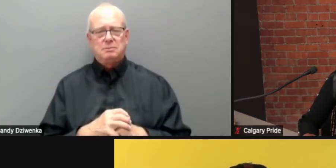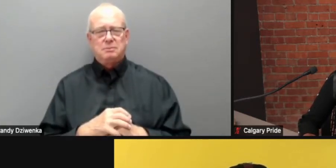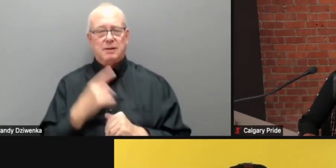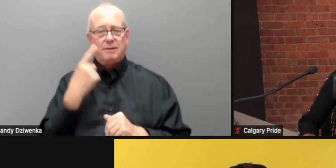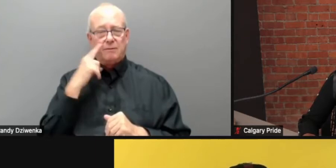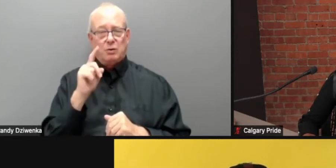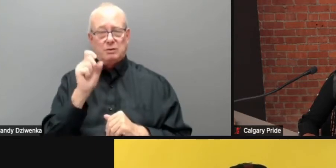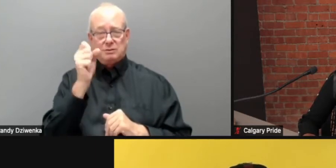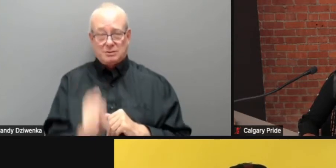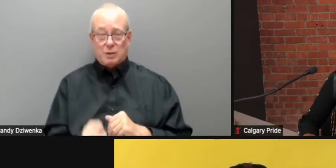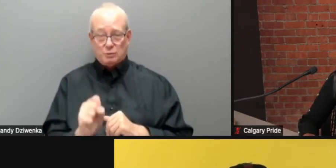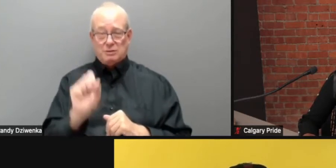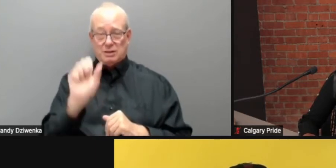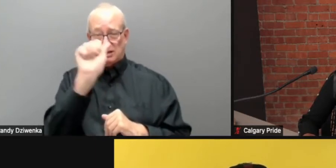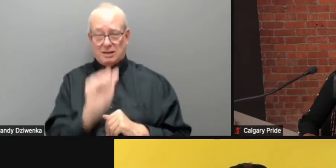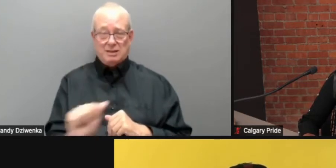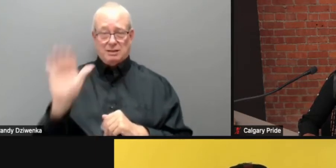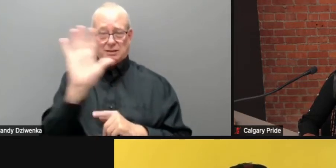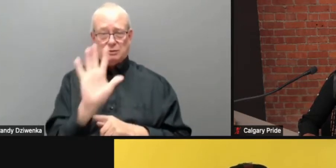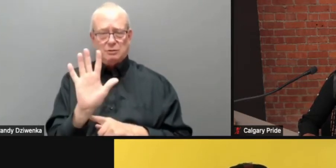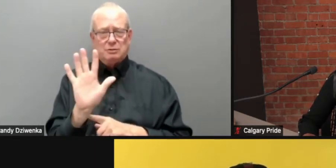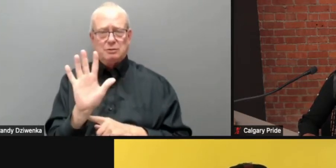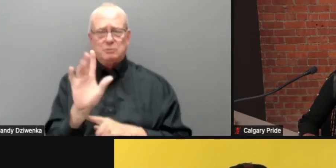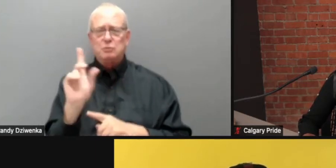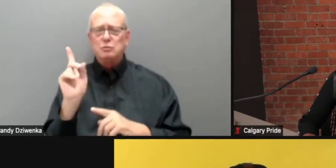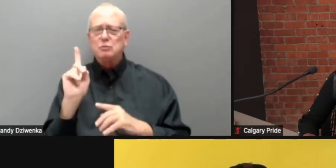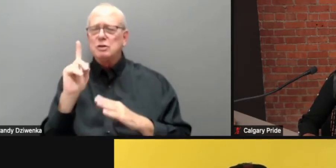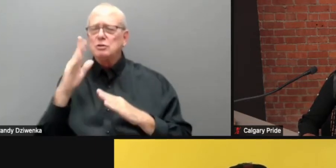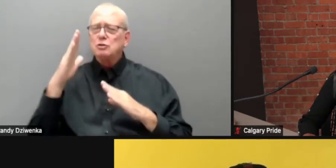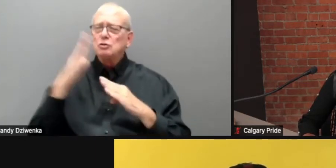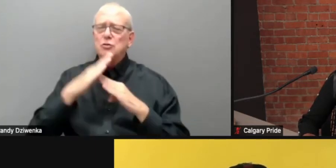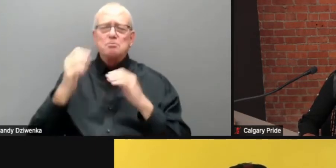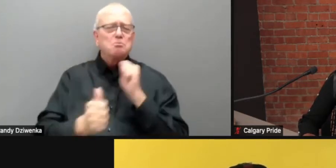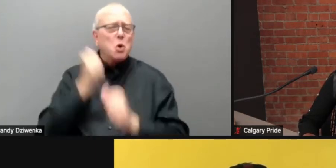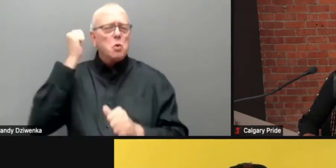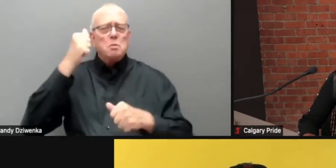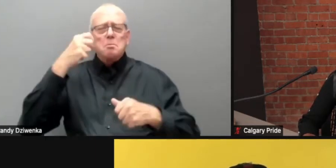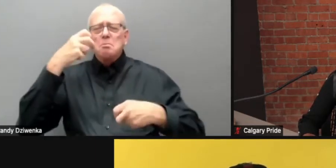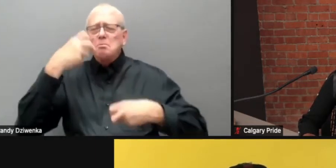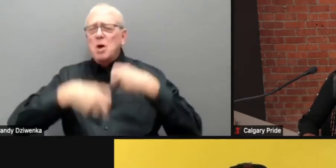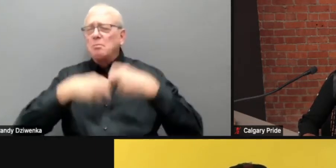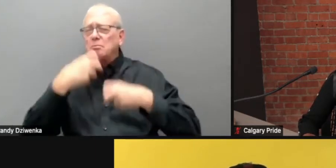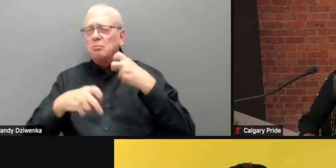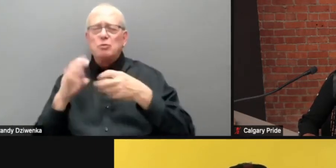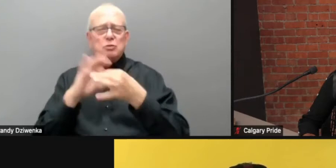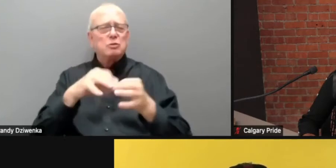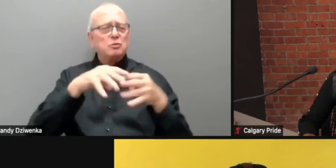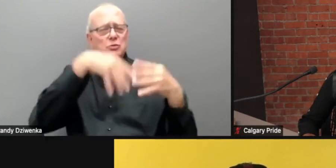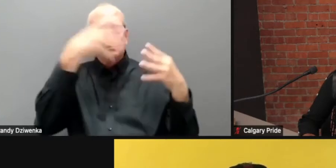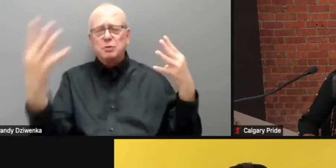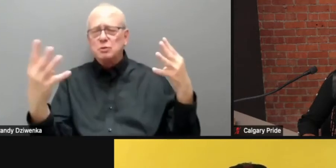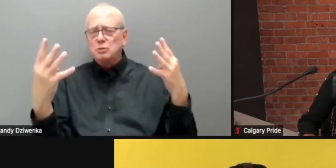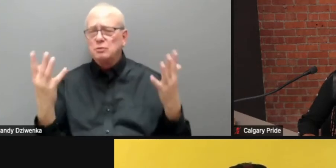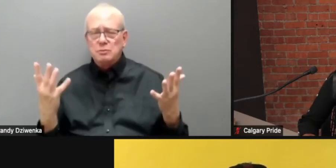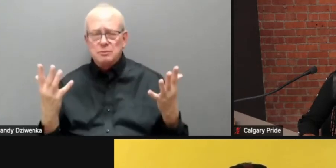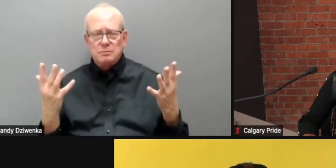2S LGBTQ plus communities, and where do you feel are the opportunities to do better?